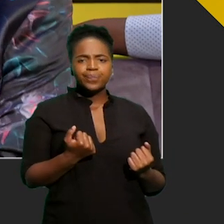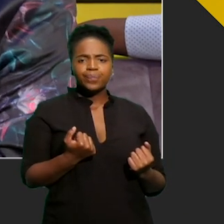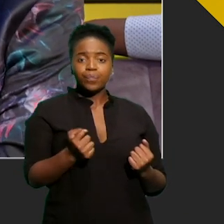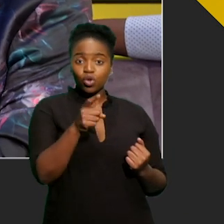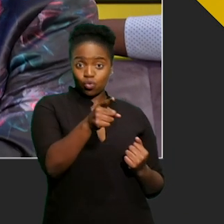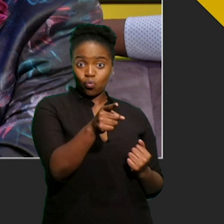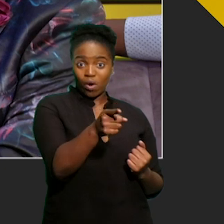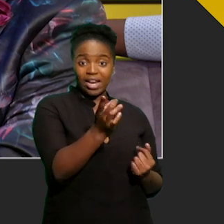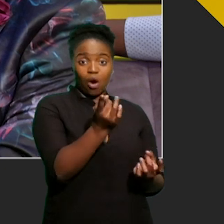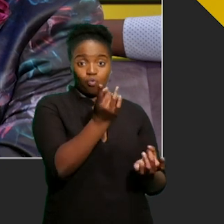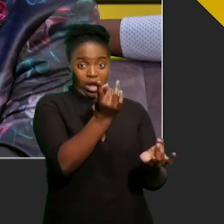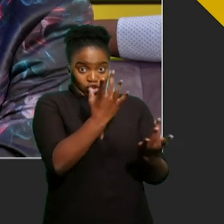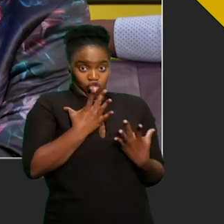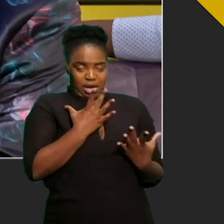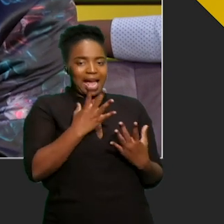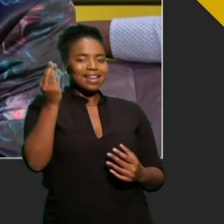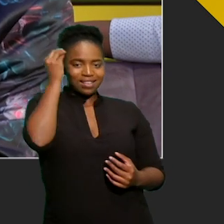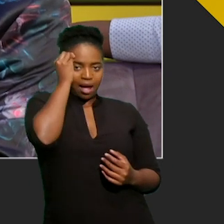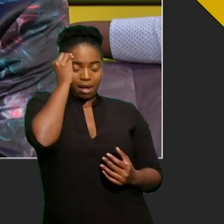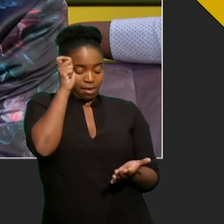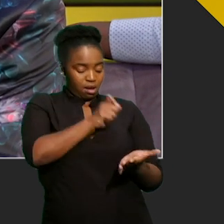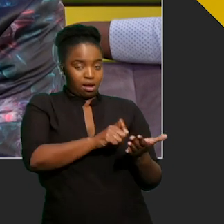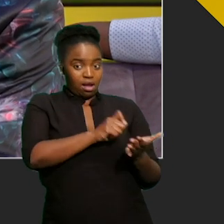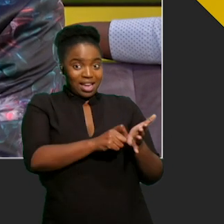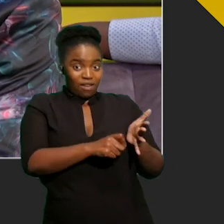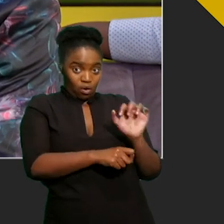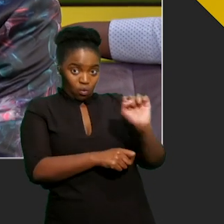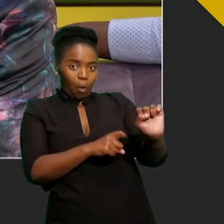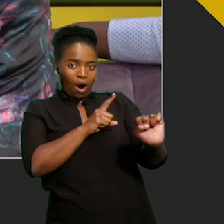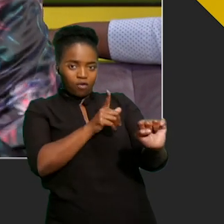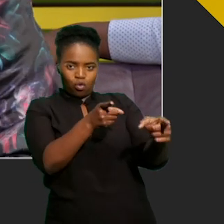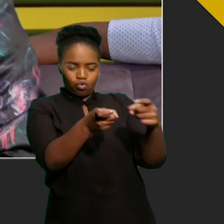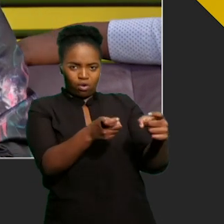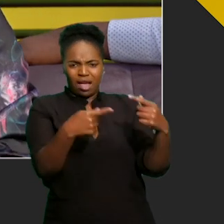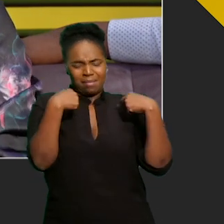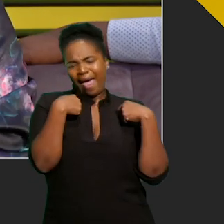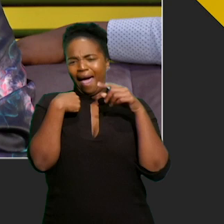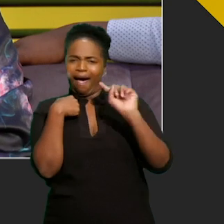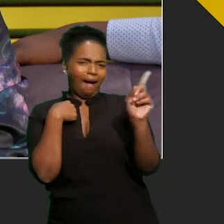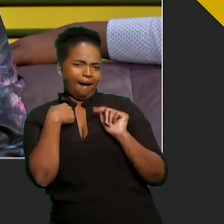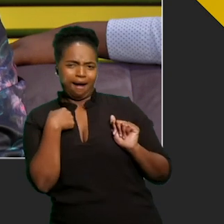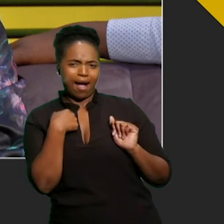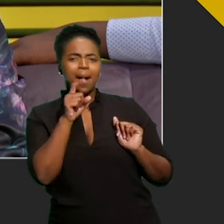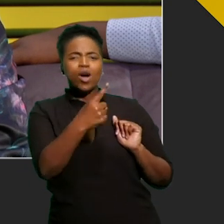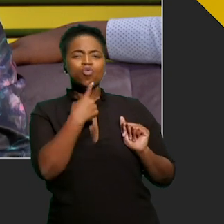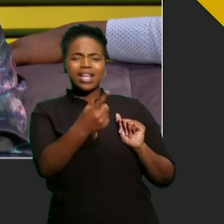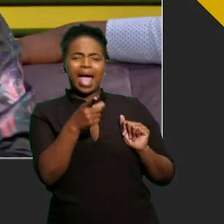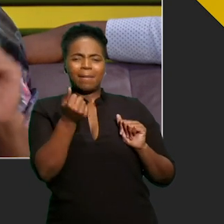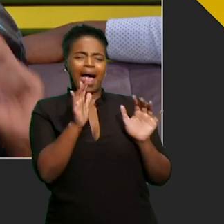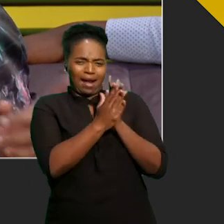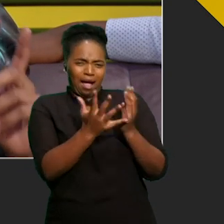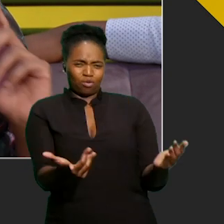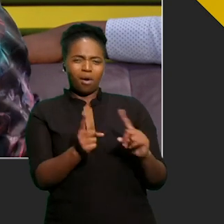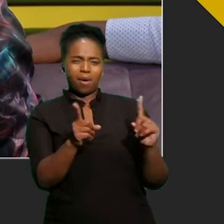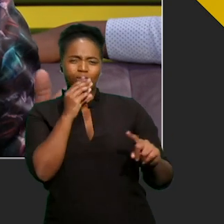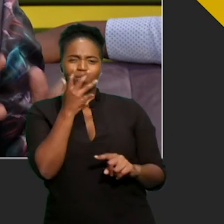you give me a story, right? Yeah. You're expecting me to write it the way that you want because you want to control it. But I'm sitting there, I'm thinking, no, man, she said that she's broke, but me writing